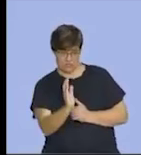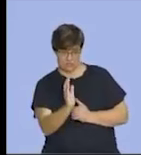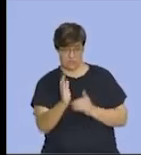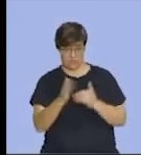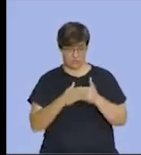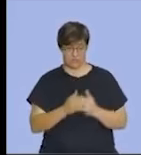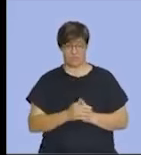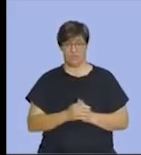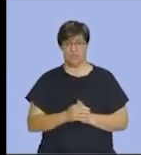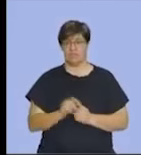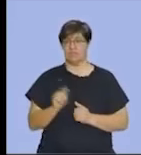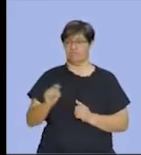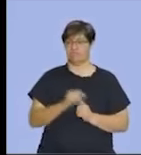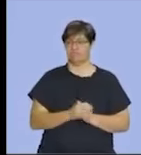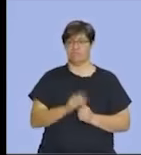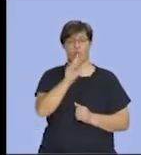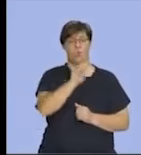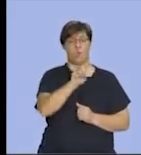close the bracket,